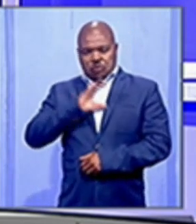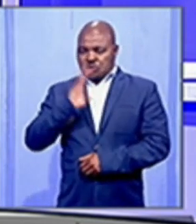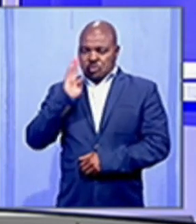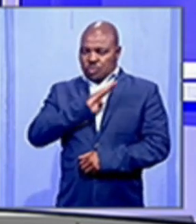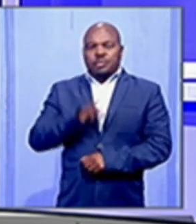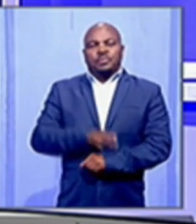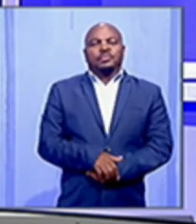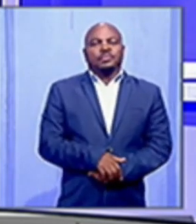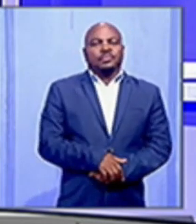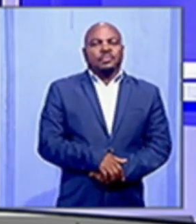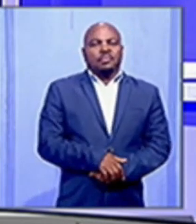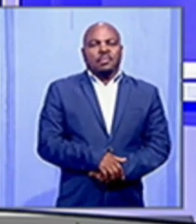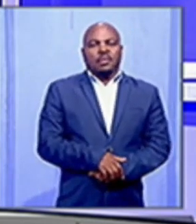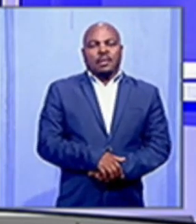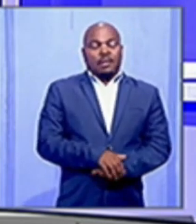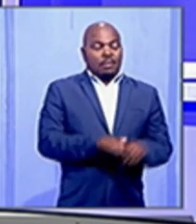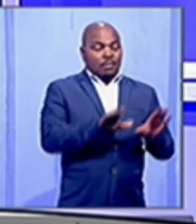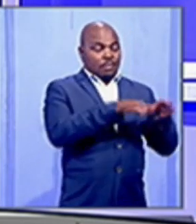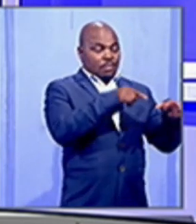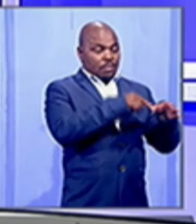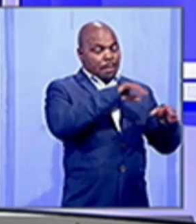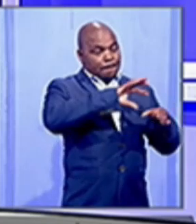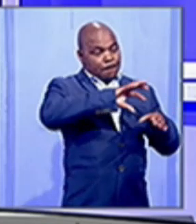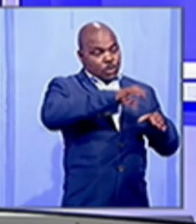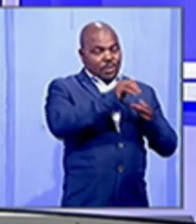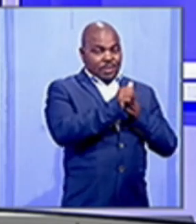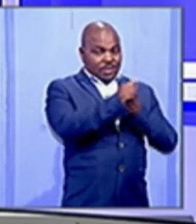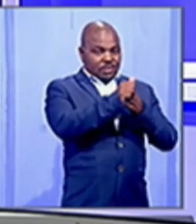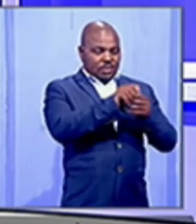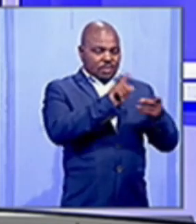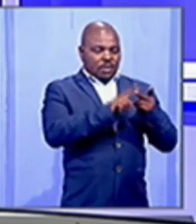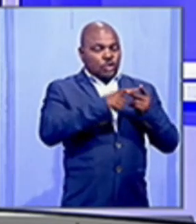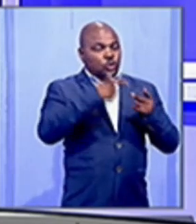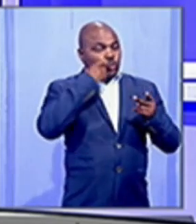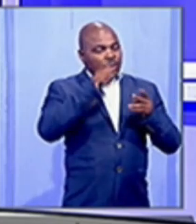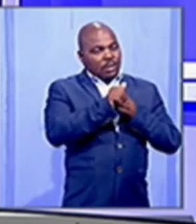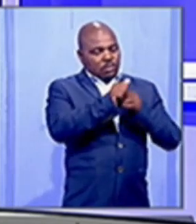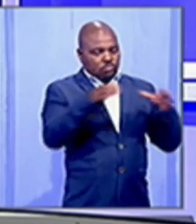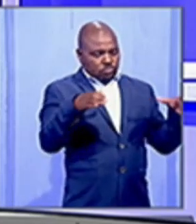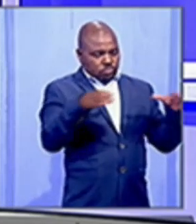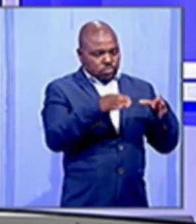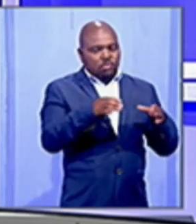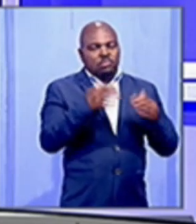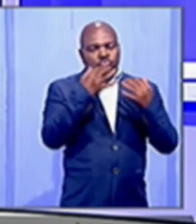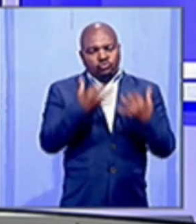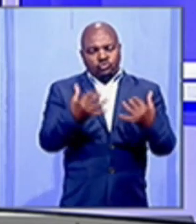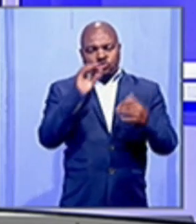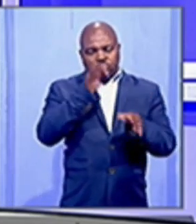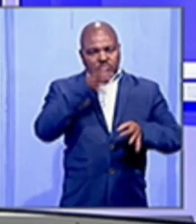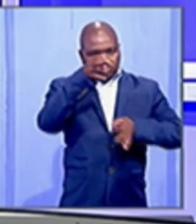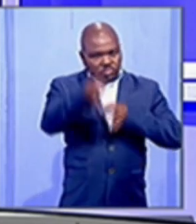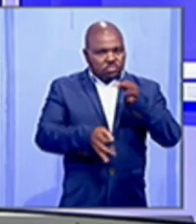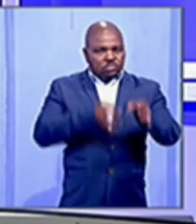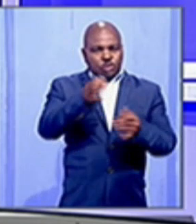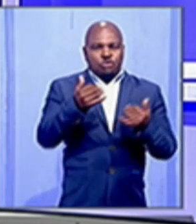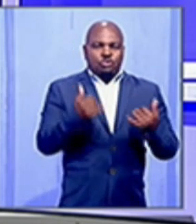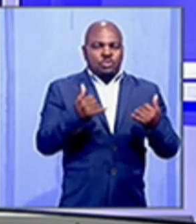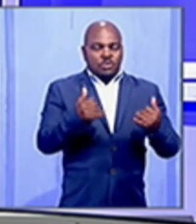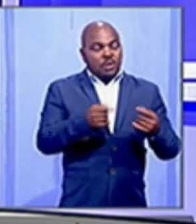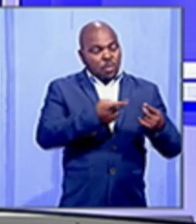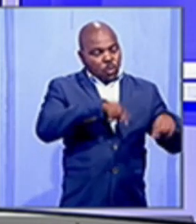kantoro. Boeteledipele jwa lekoko jwa porofense bo ne bo patile jwa Tshwane kwa baneng ba eme babegadikgang ka lefoko gompieno ko